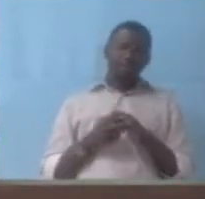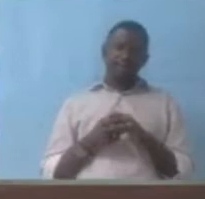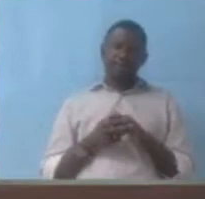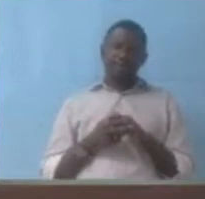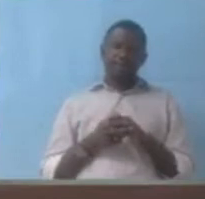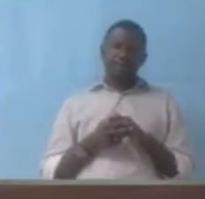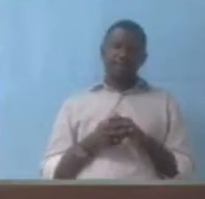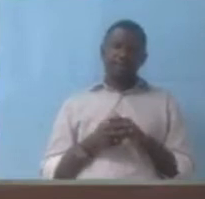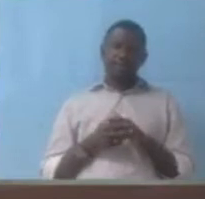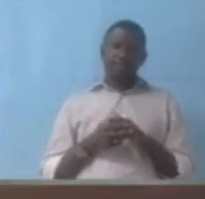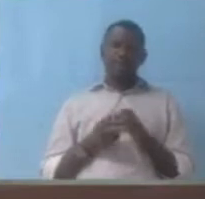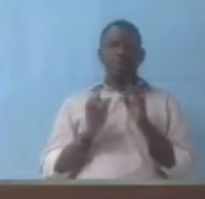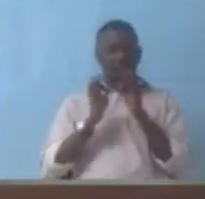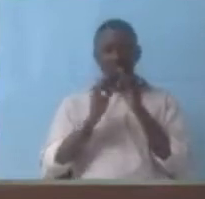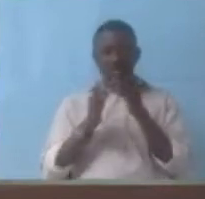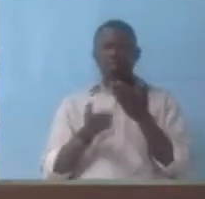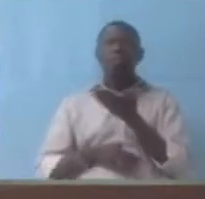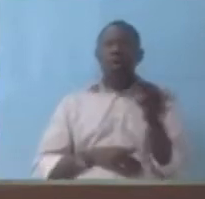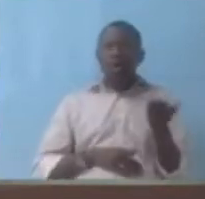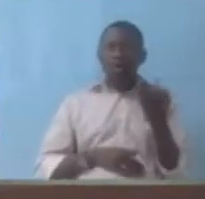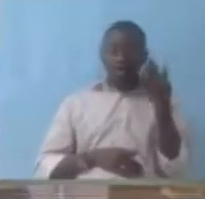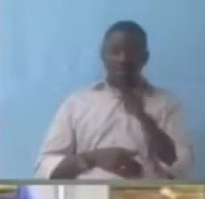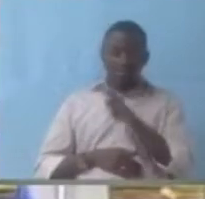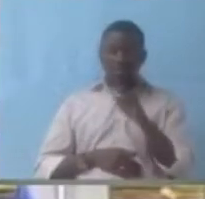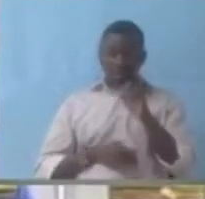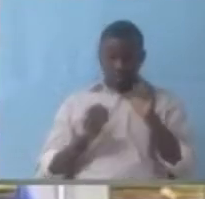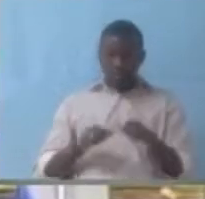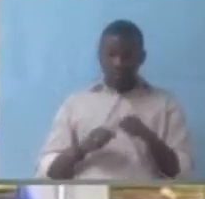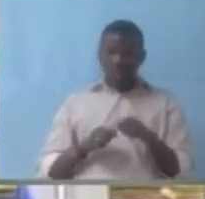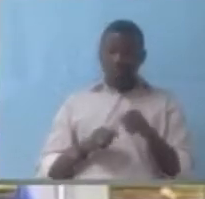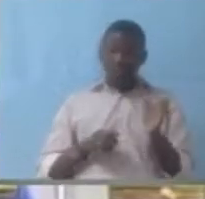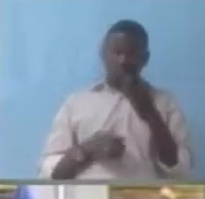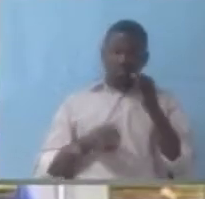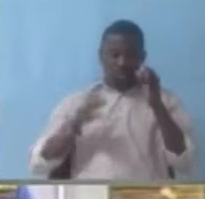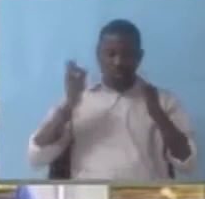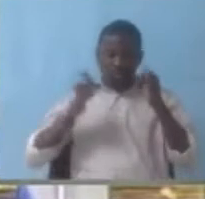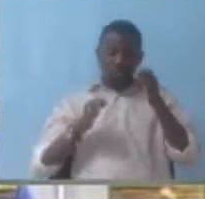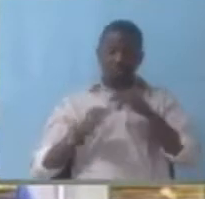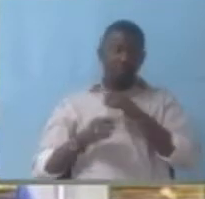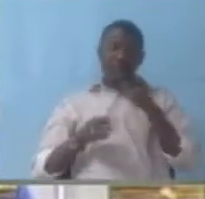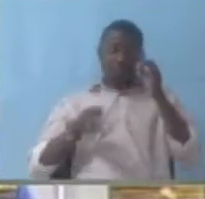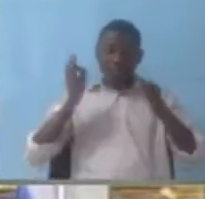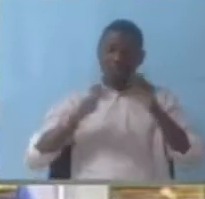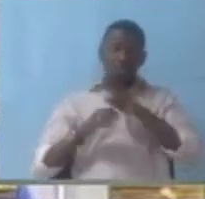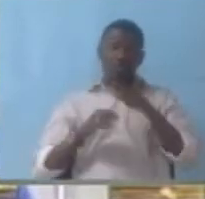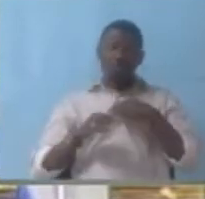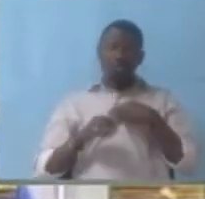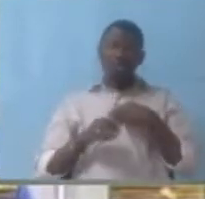Can you tell us why? Afanya mune osa. If you are not able to resort to the court, if the court is not allowed to question the